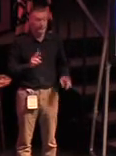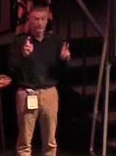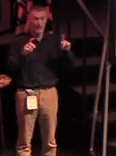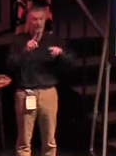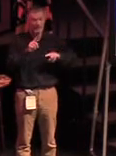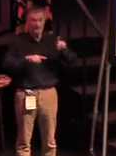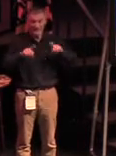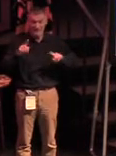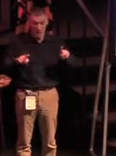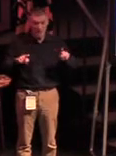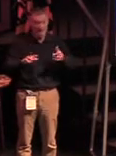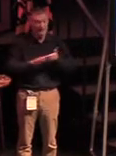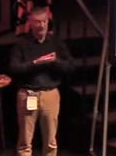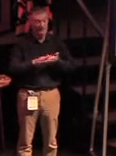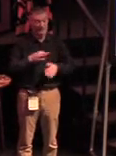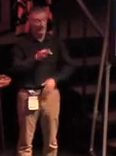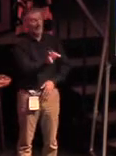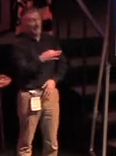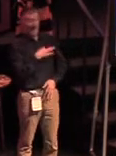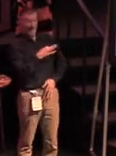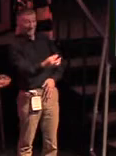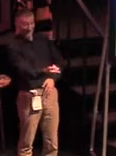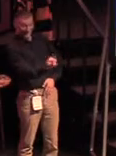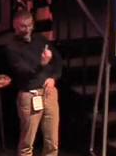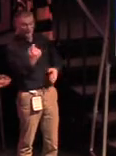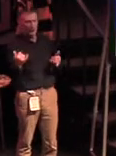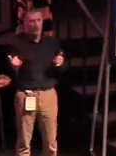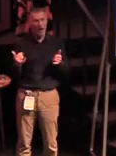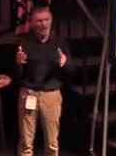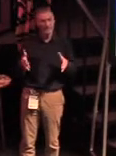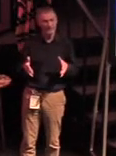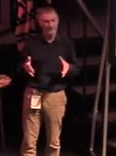Diversity is being invited to the party.